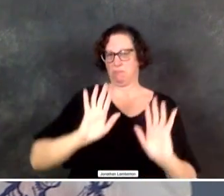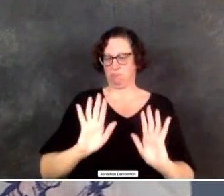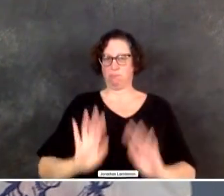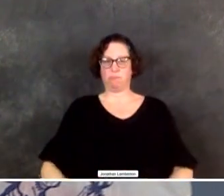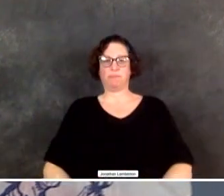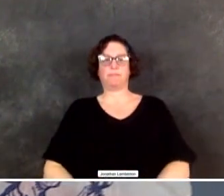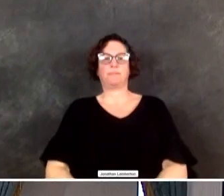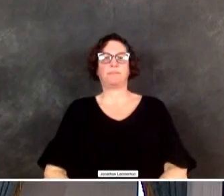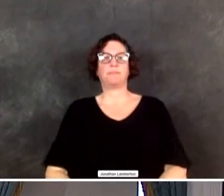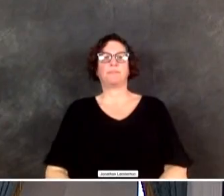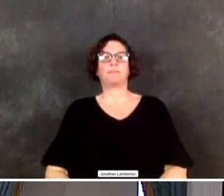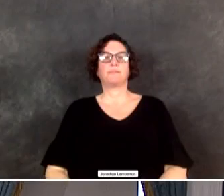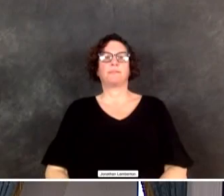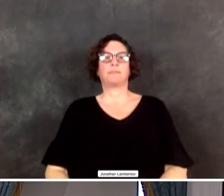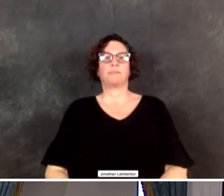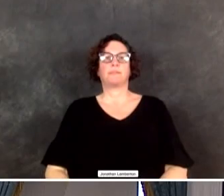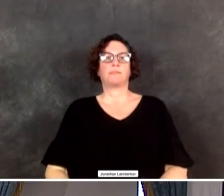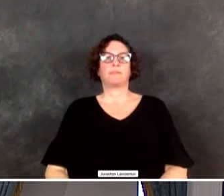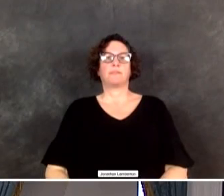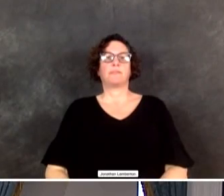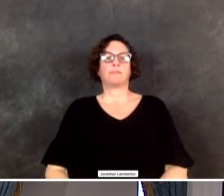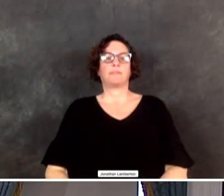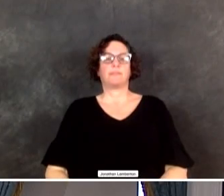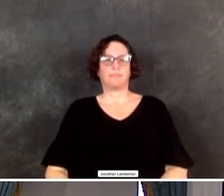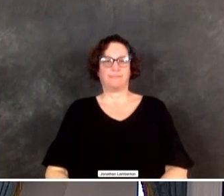Last for today, we have Jessica from WNYC.